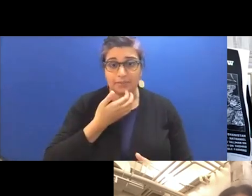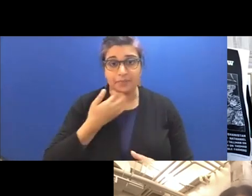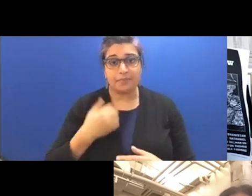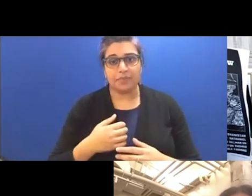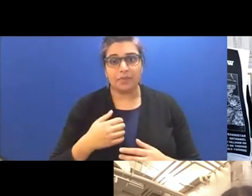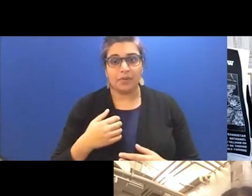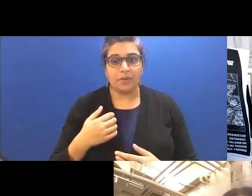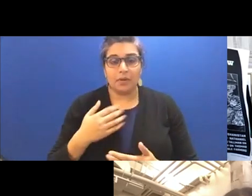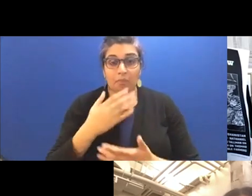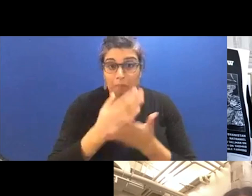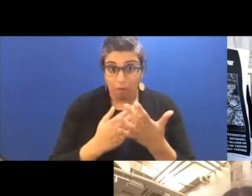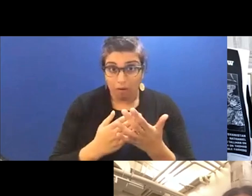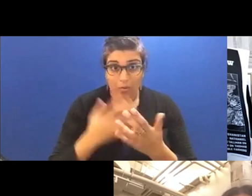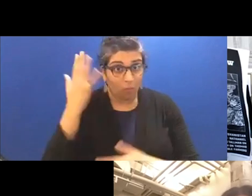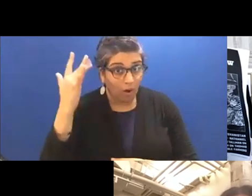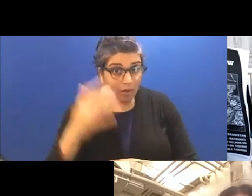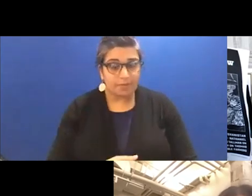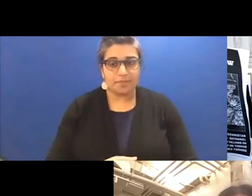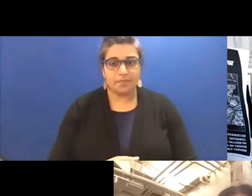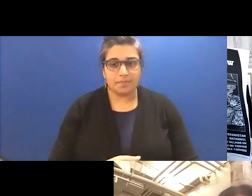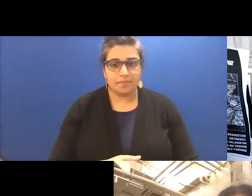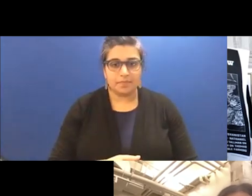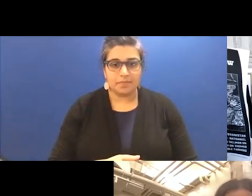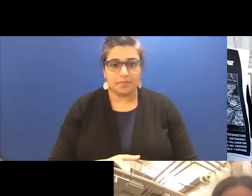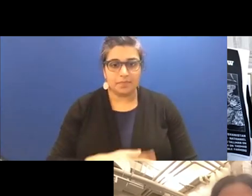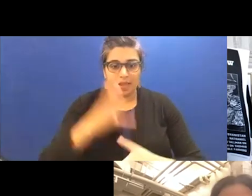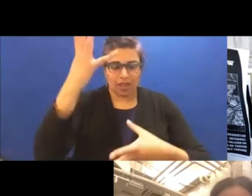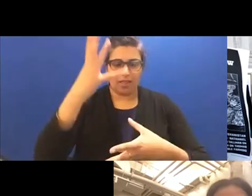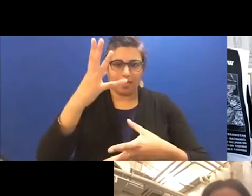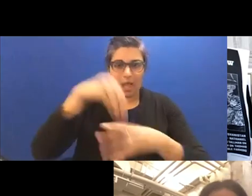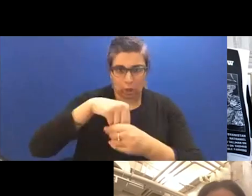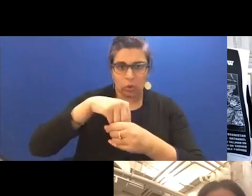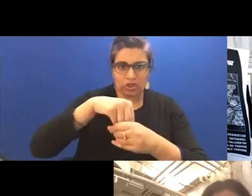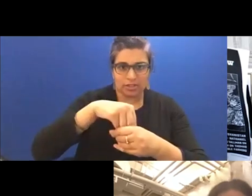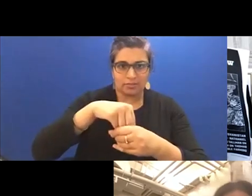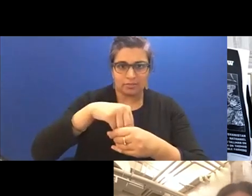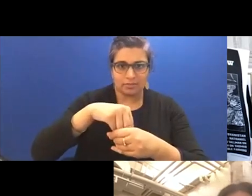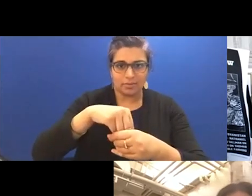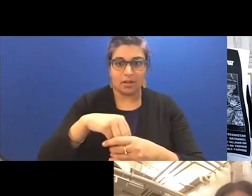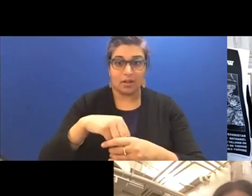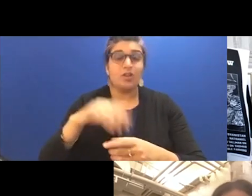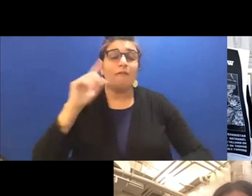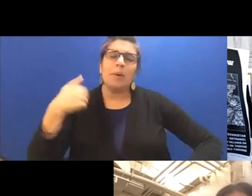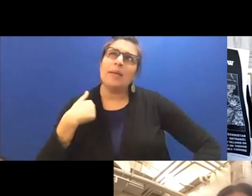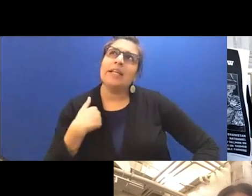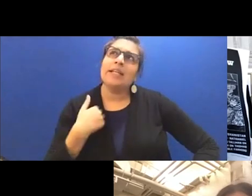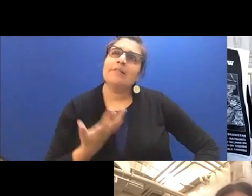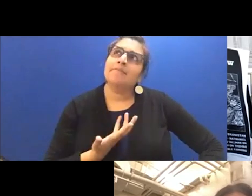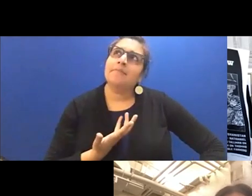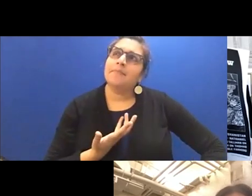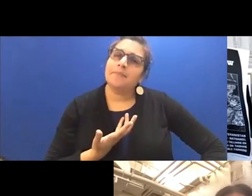Part of it is the question of inclusion. And I do think of, for me, I think